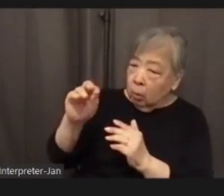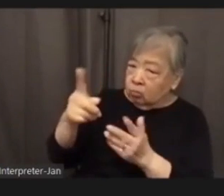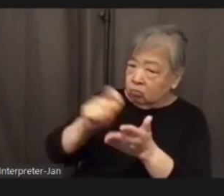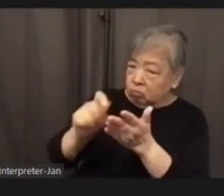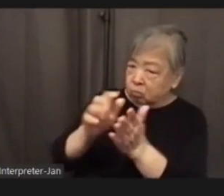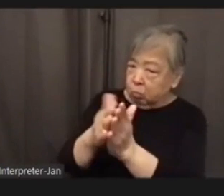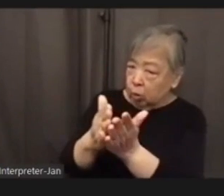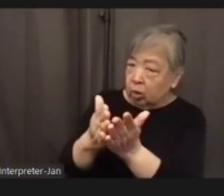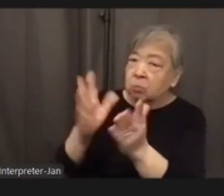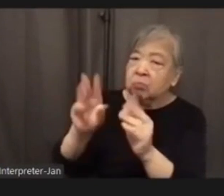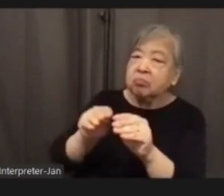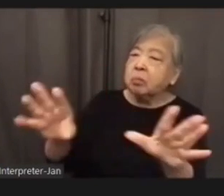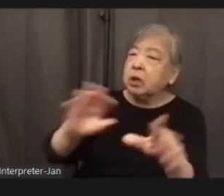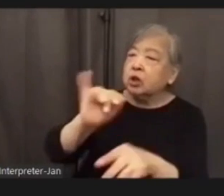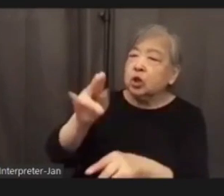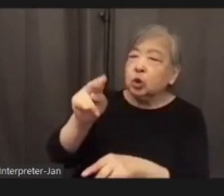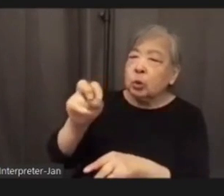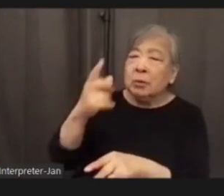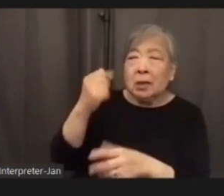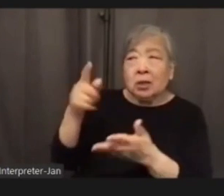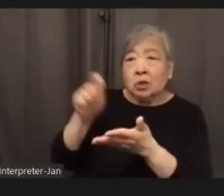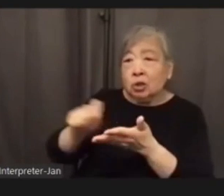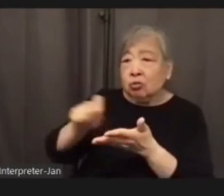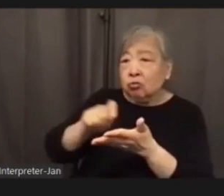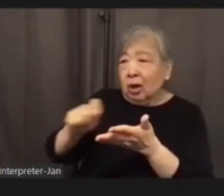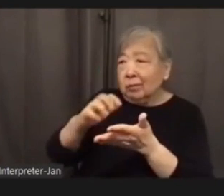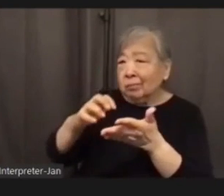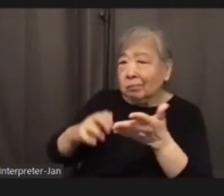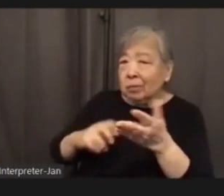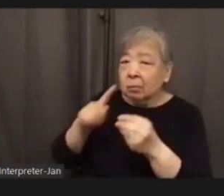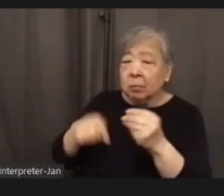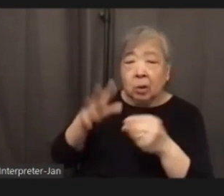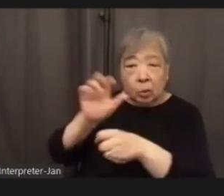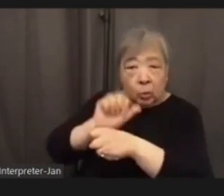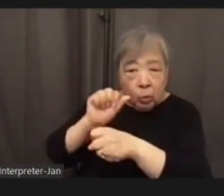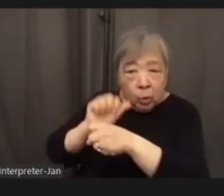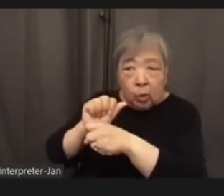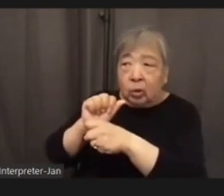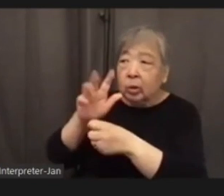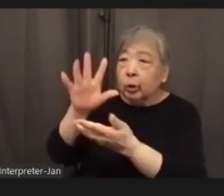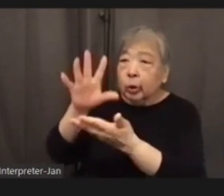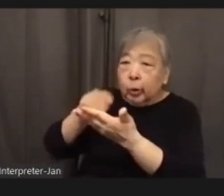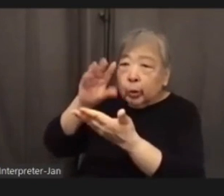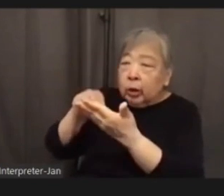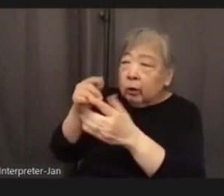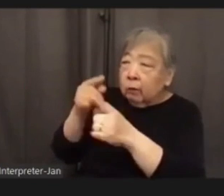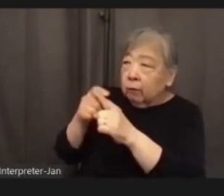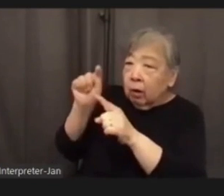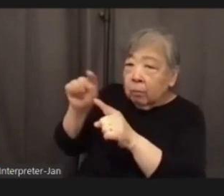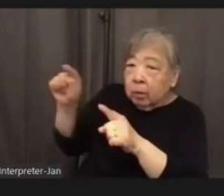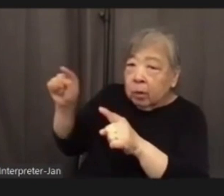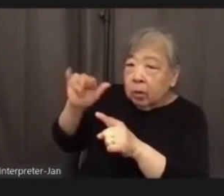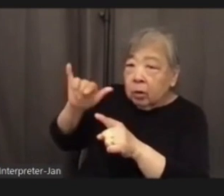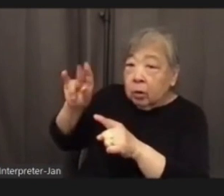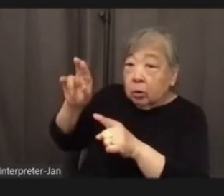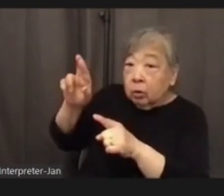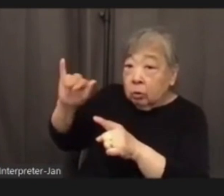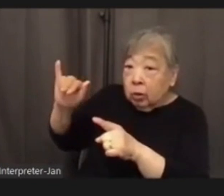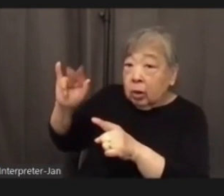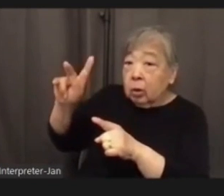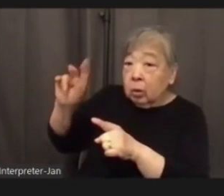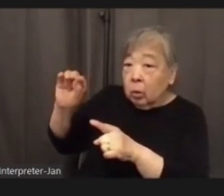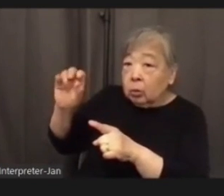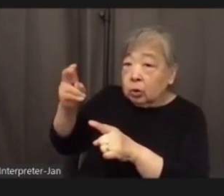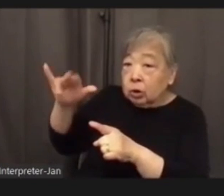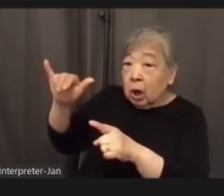of this year, because she writes at great length about her collaborations and her learning from Yuri Kochiyama and Grace Lee Boggs.